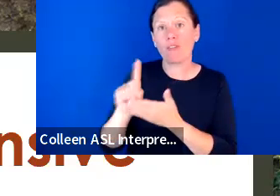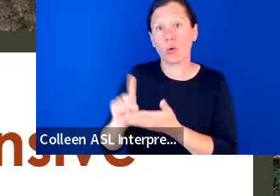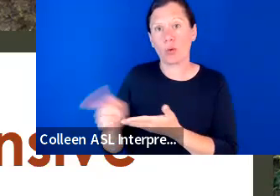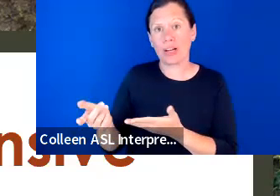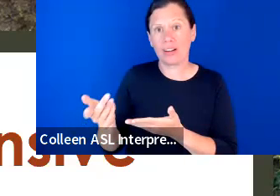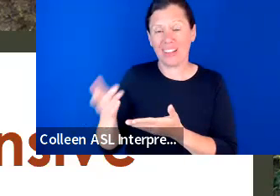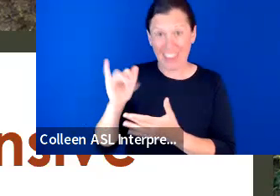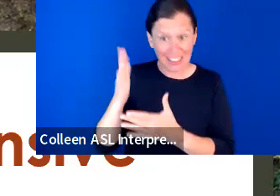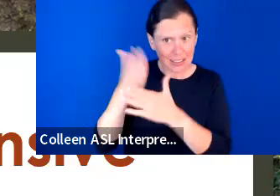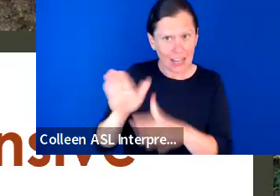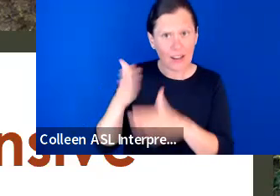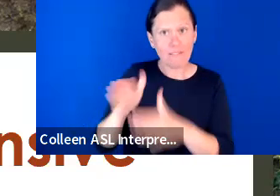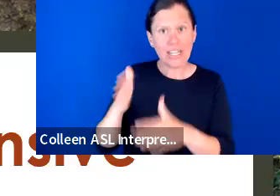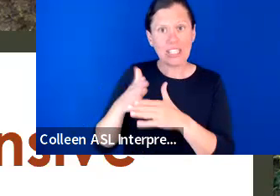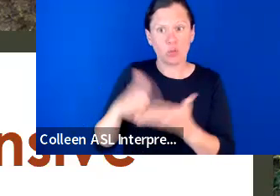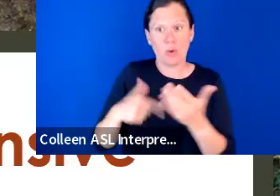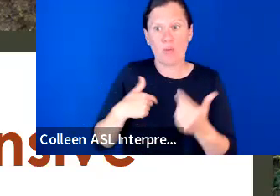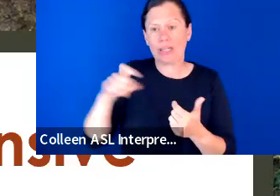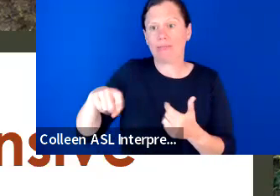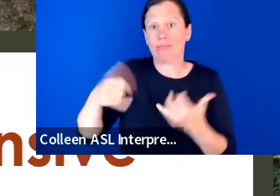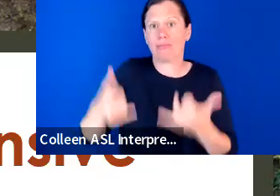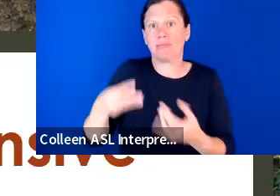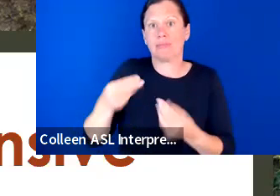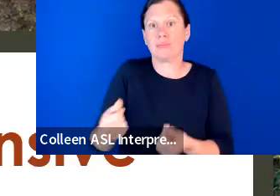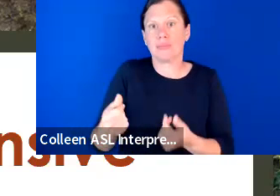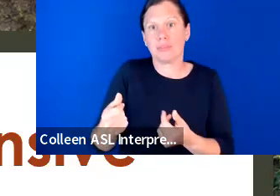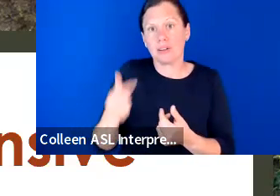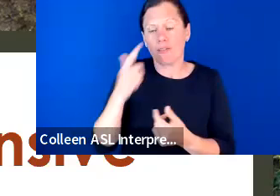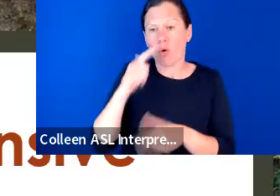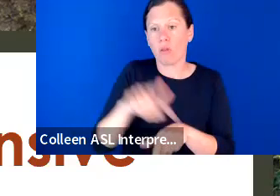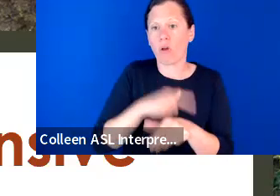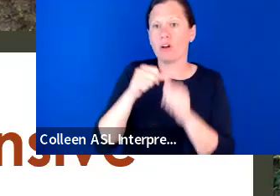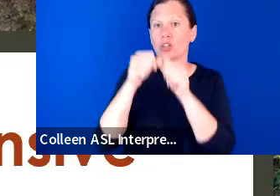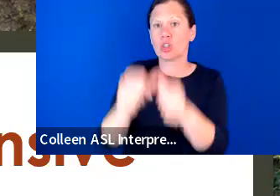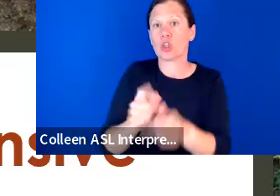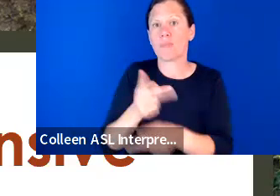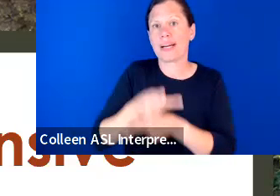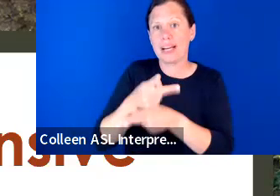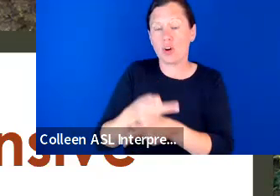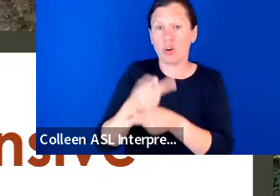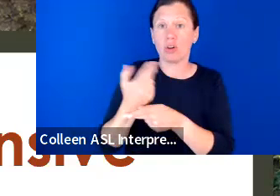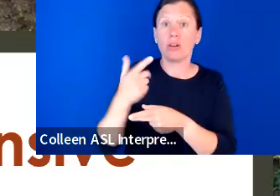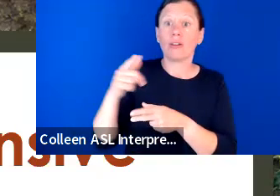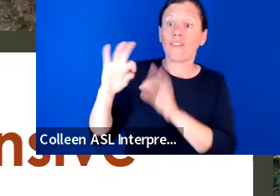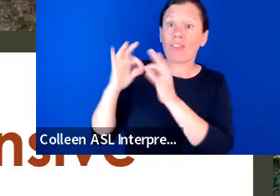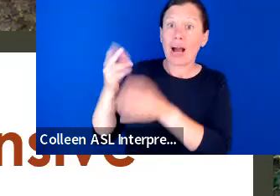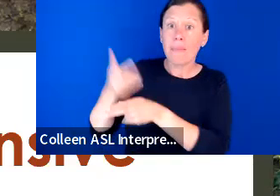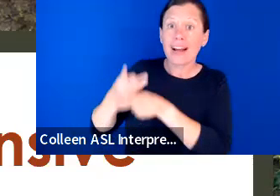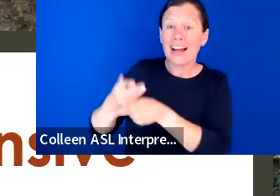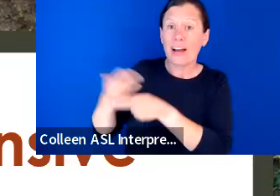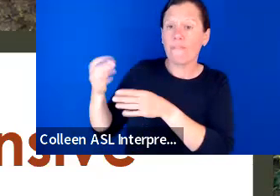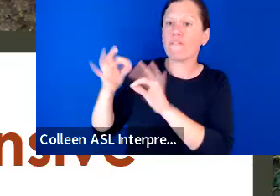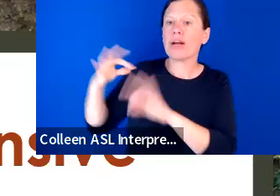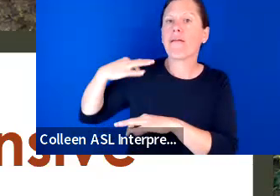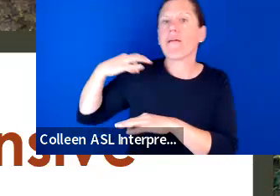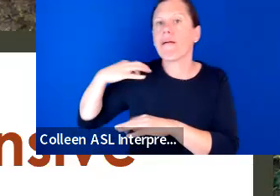current Medicaid long-term care clients. Also note that family caregiving isn't free either. We'll talk a little bit more about that in a